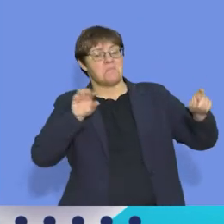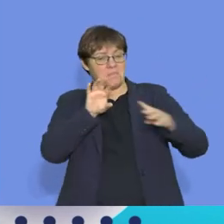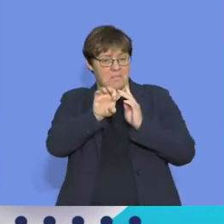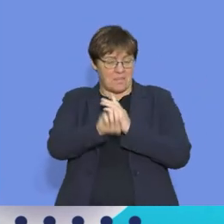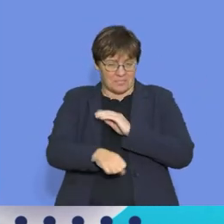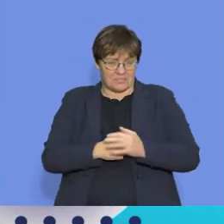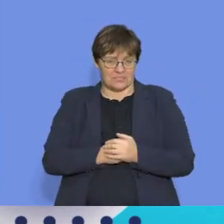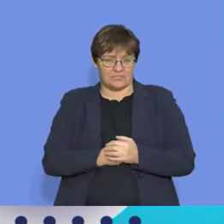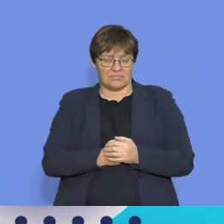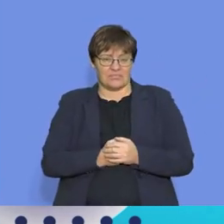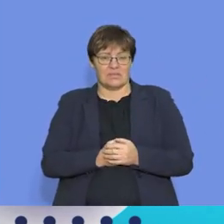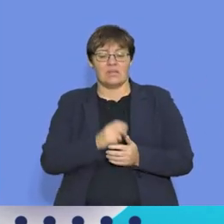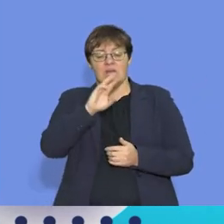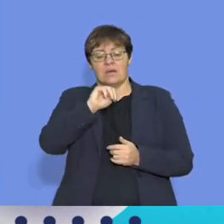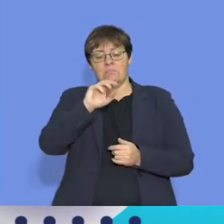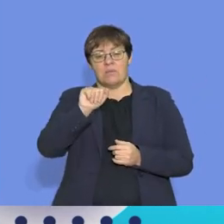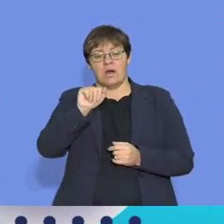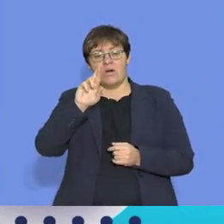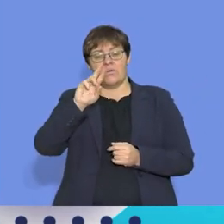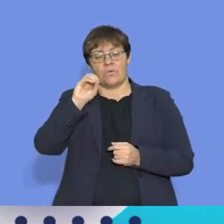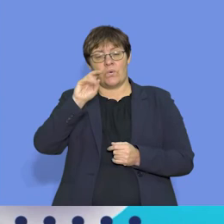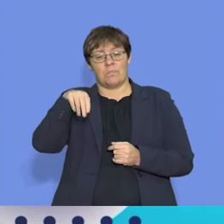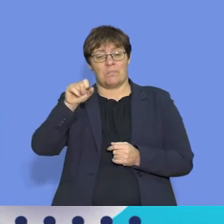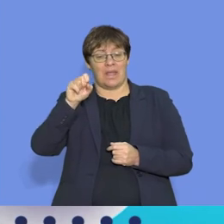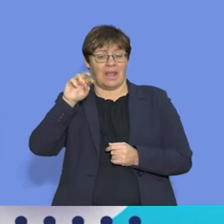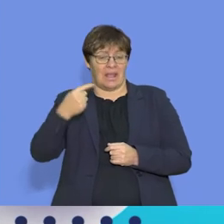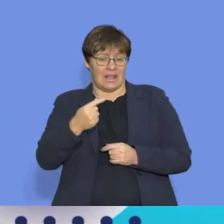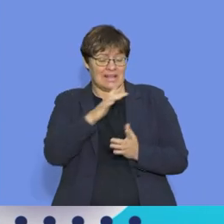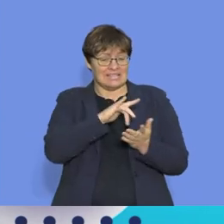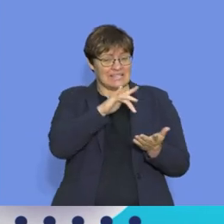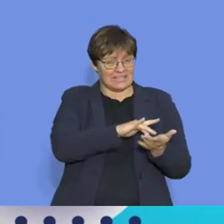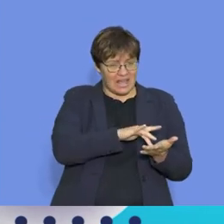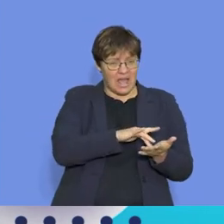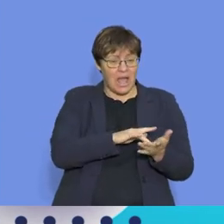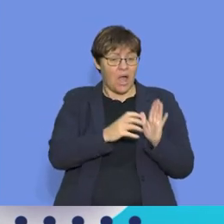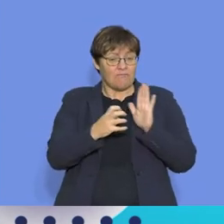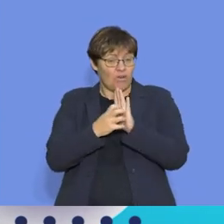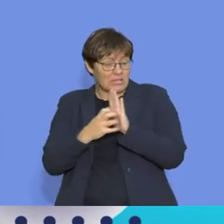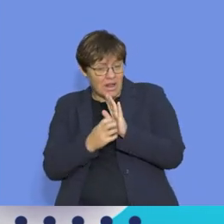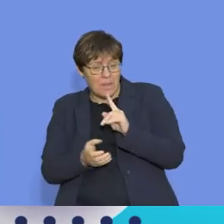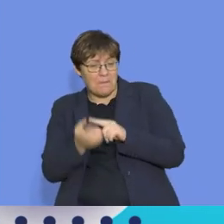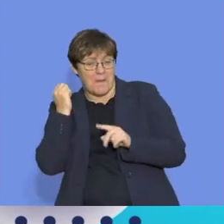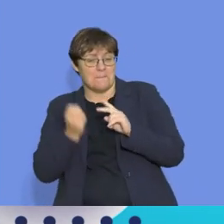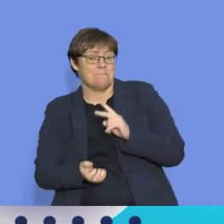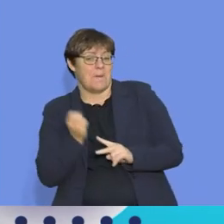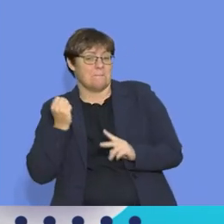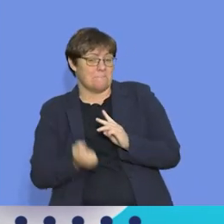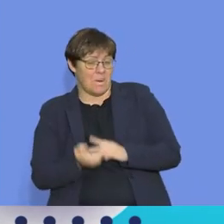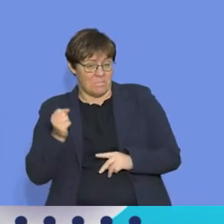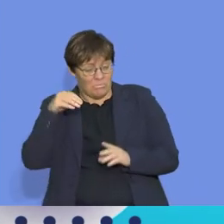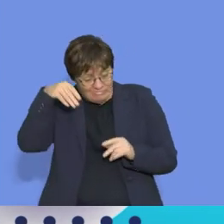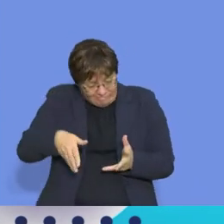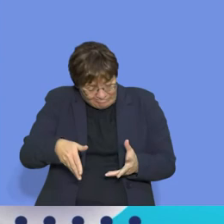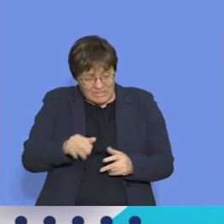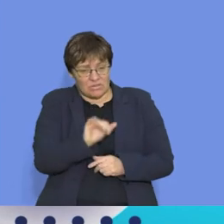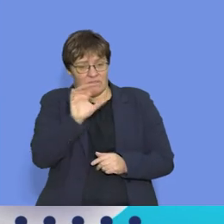area. There's also the Maripeng Center, which tells you all about some of the fossils that have been